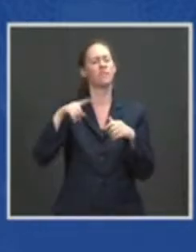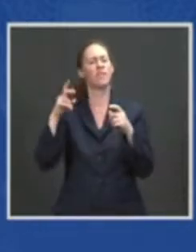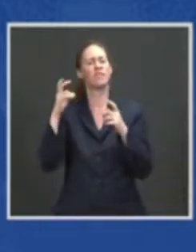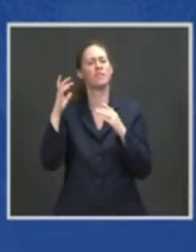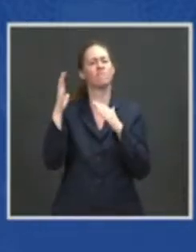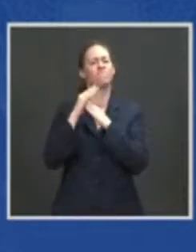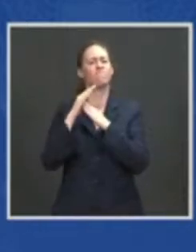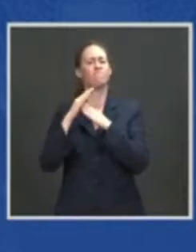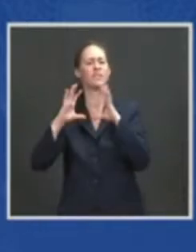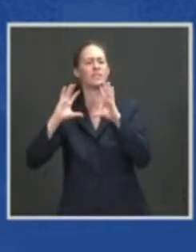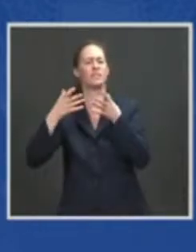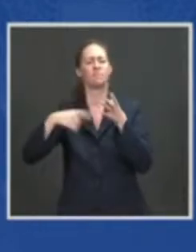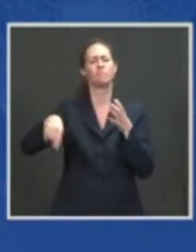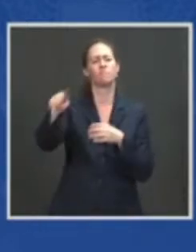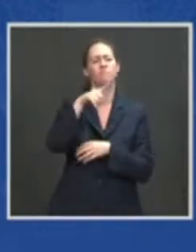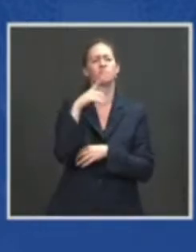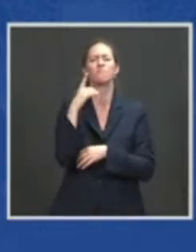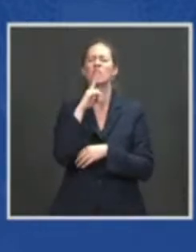ATA program to thank for that.